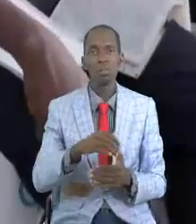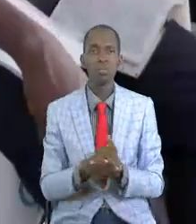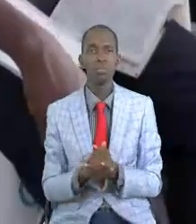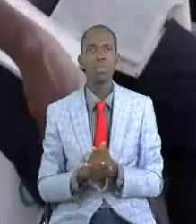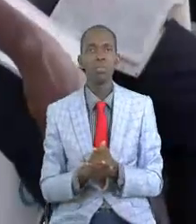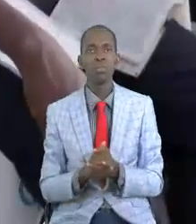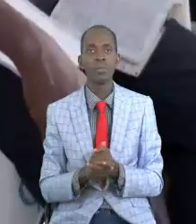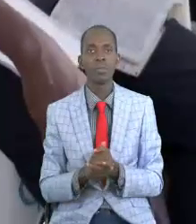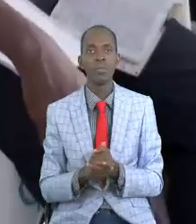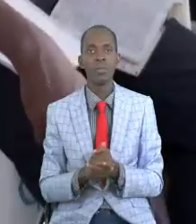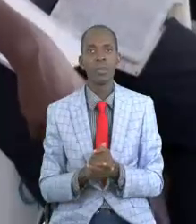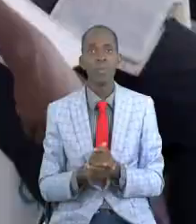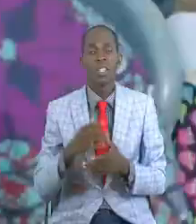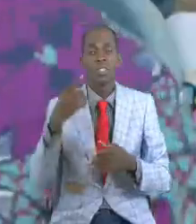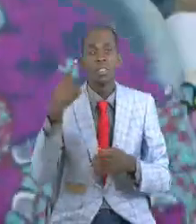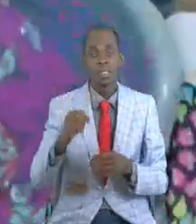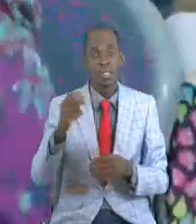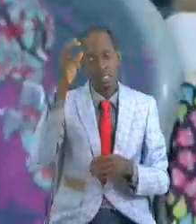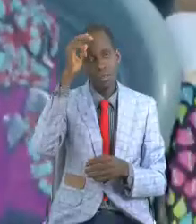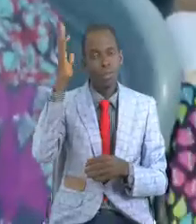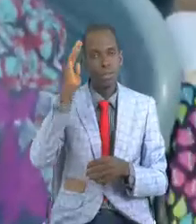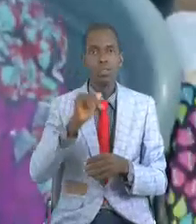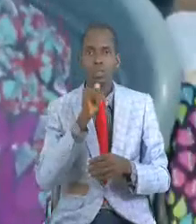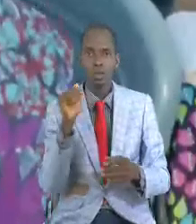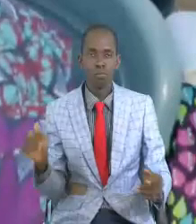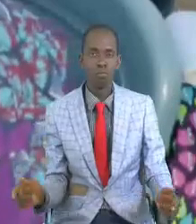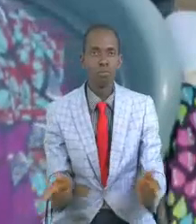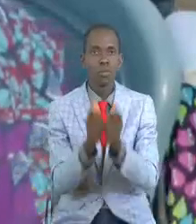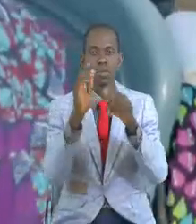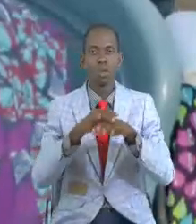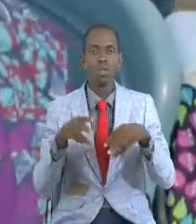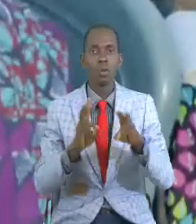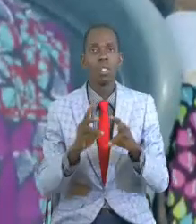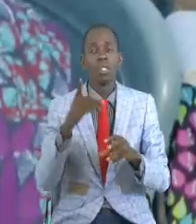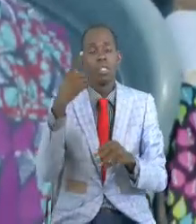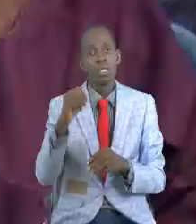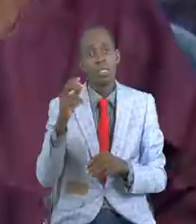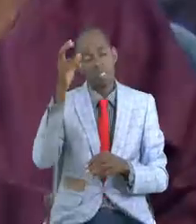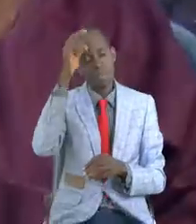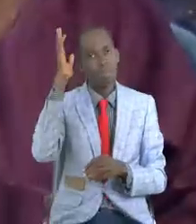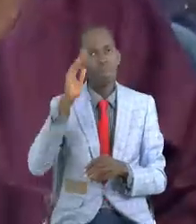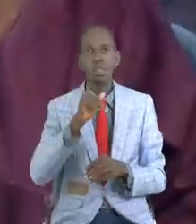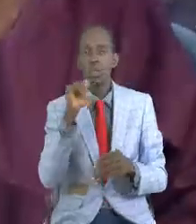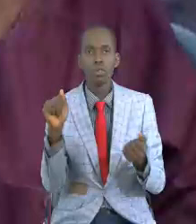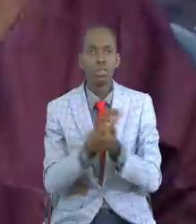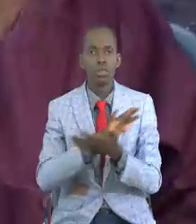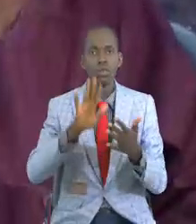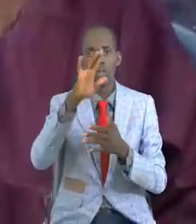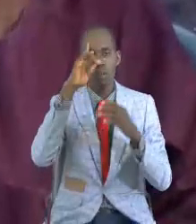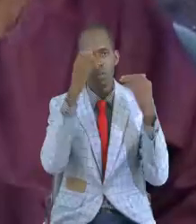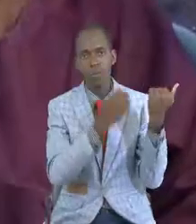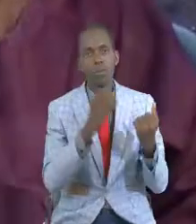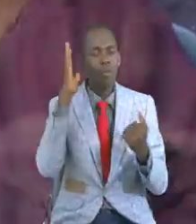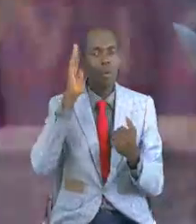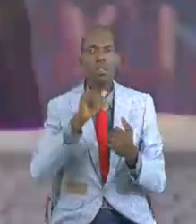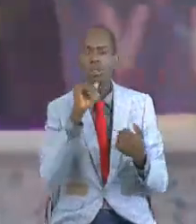It will not double cross your path. It will not destroy your faith. It will not destroy the good thing the